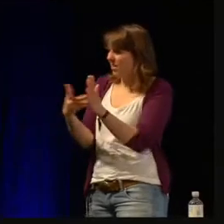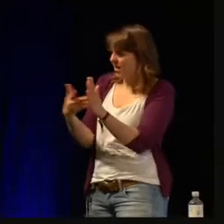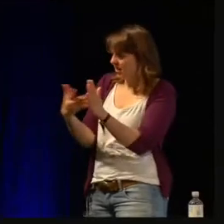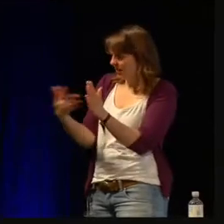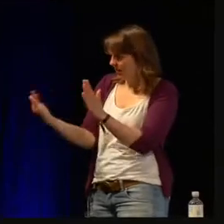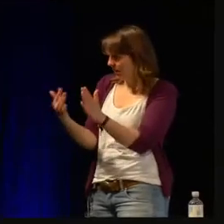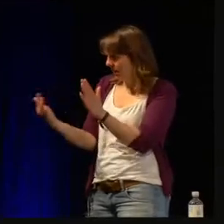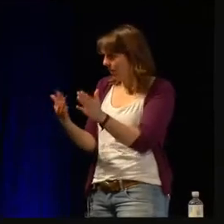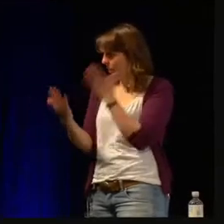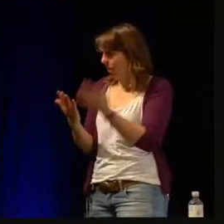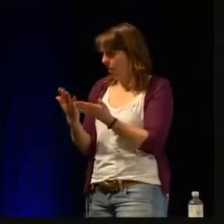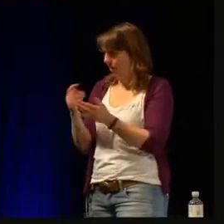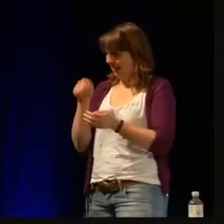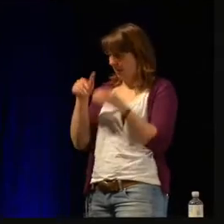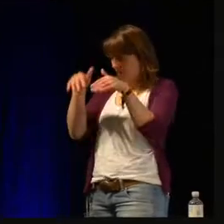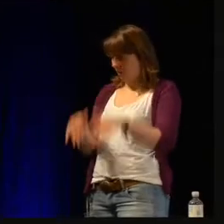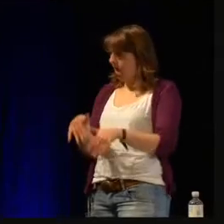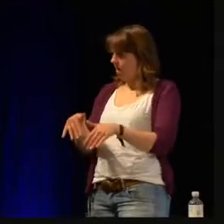out